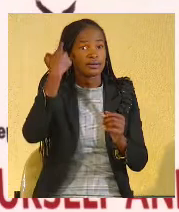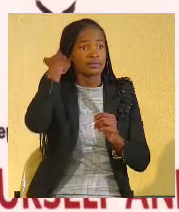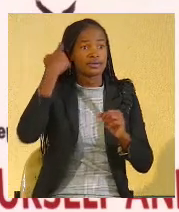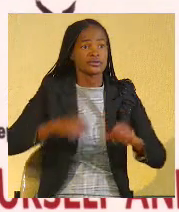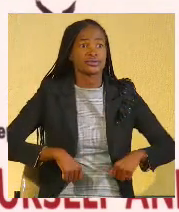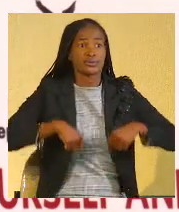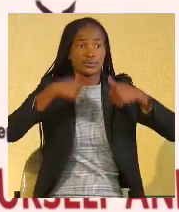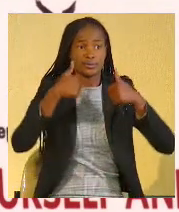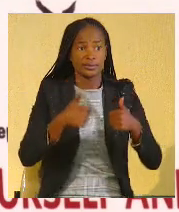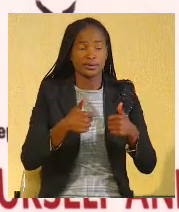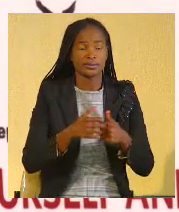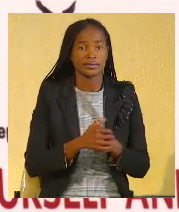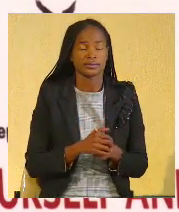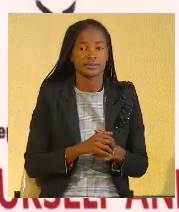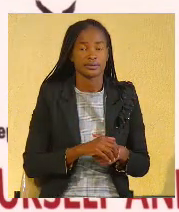and that